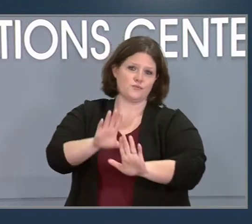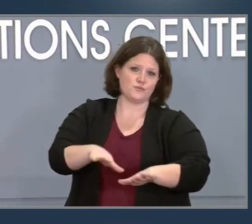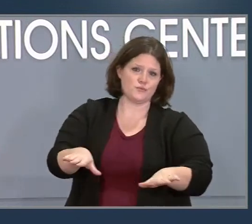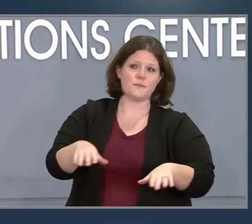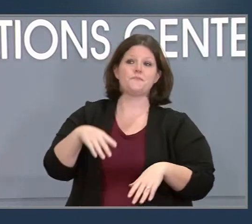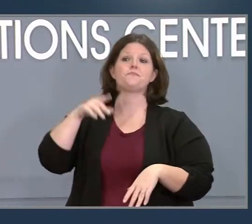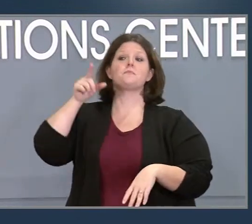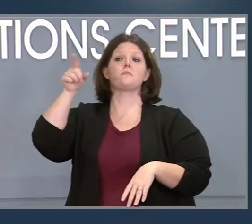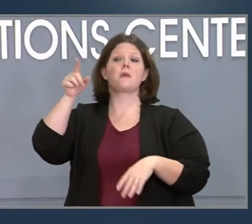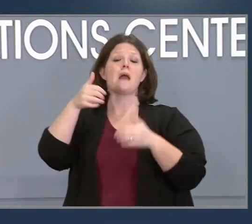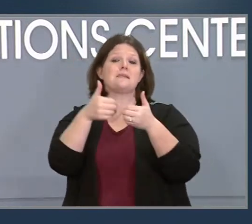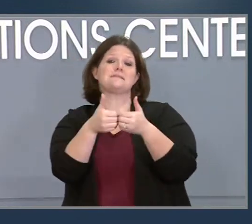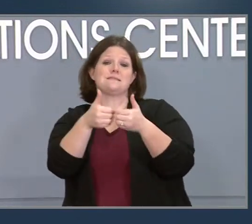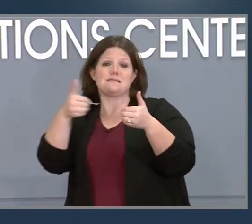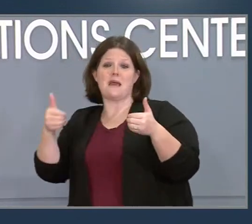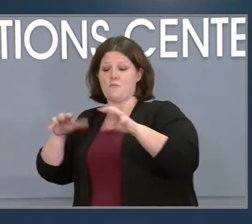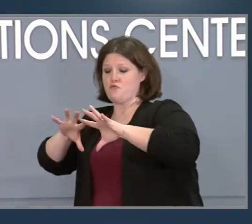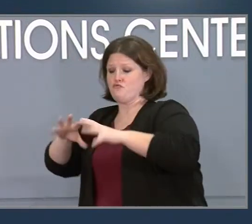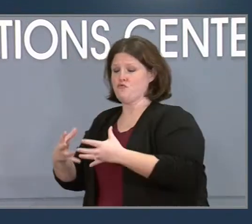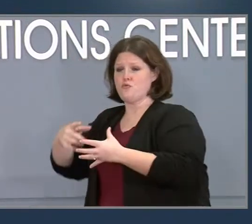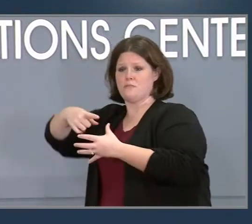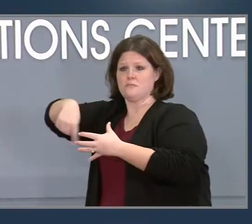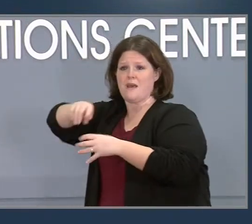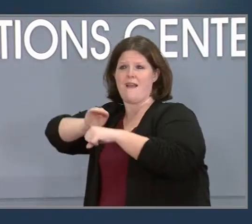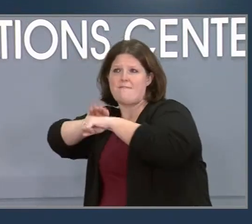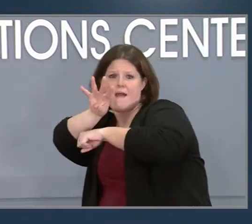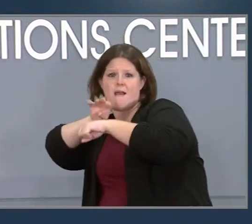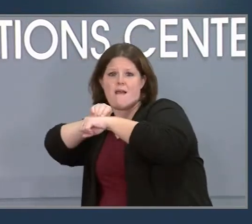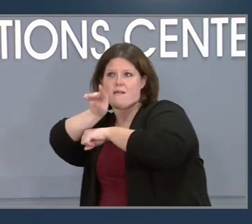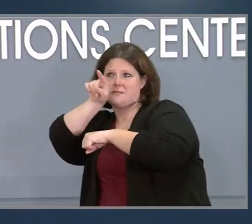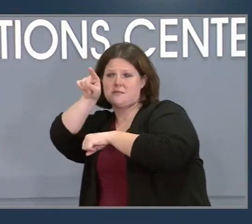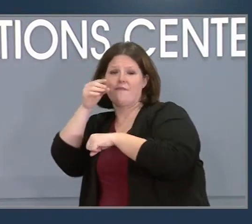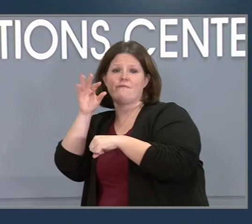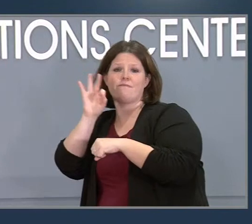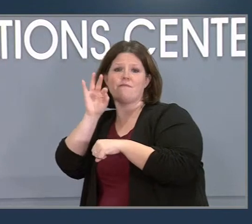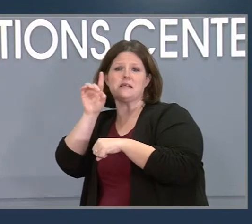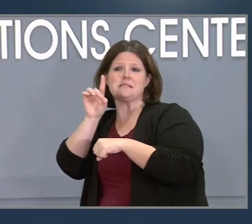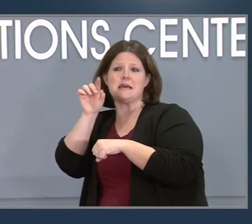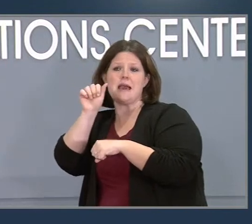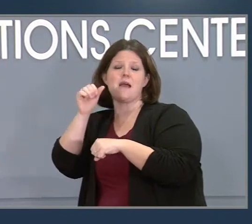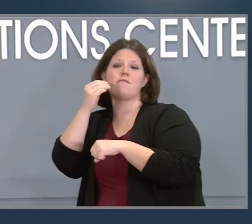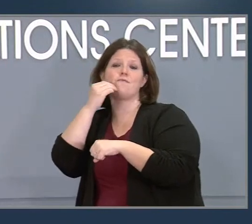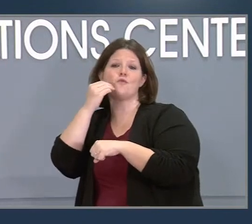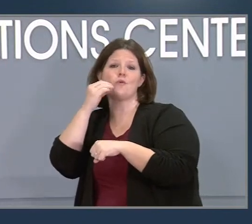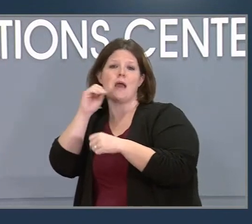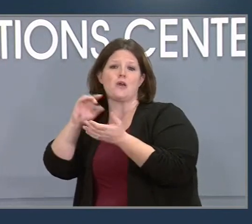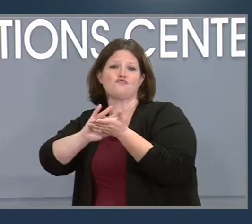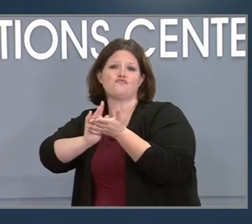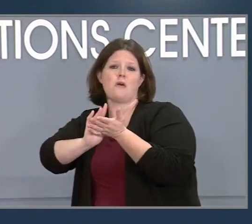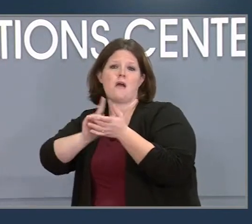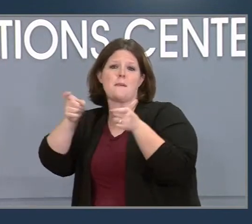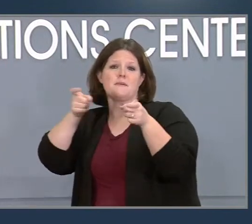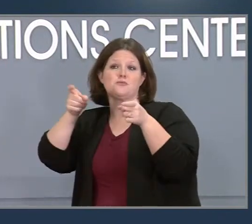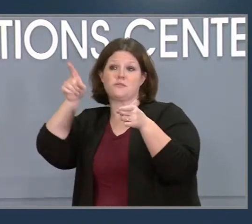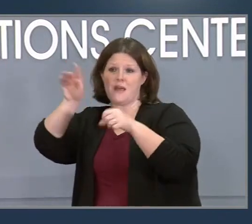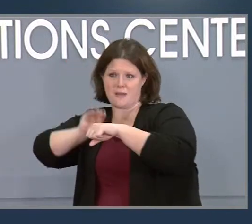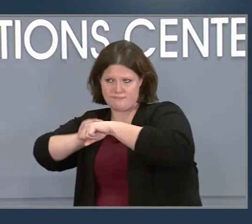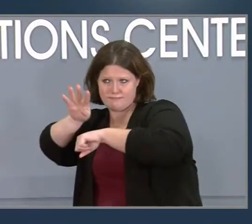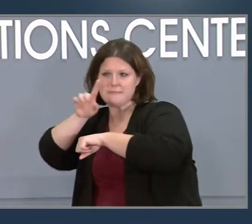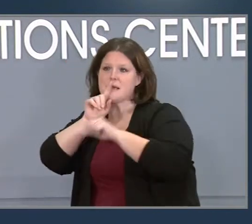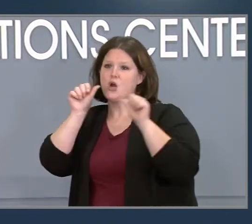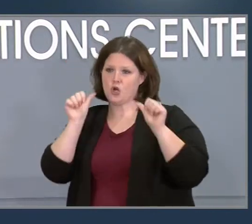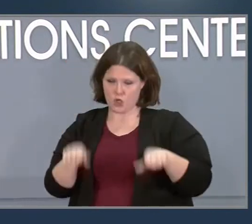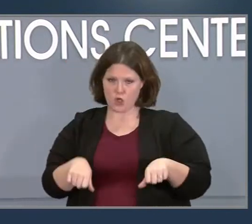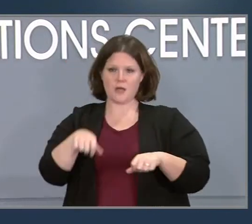to the Food and Drug Administration unanimously recommended the use of Pfizer's vaccine in children 5 to 11